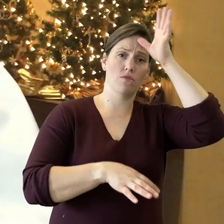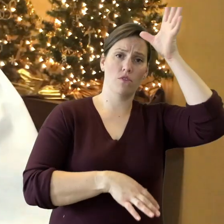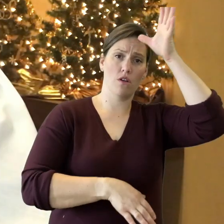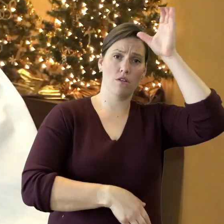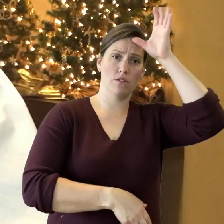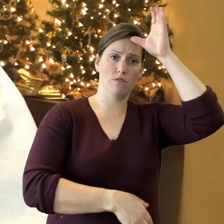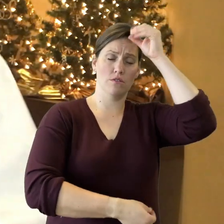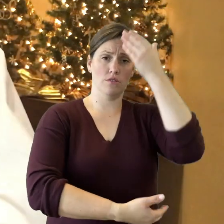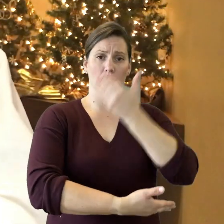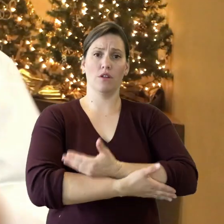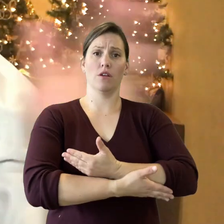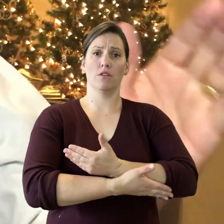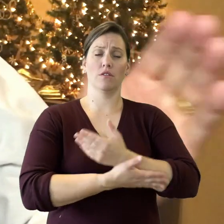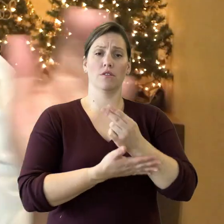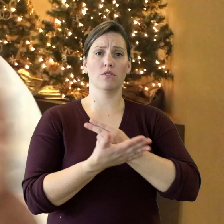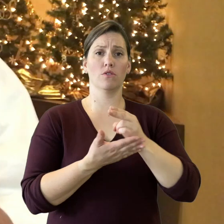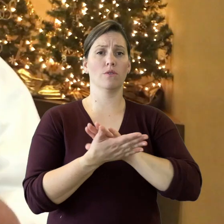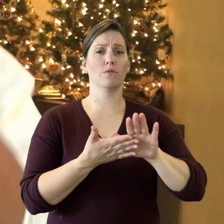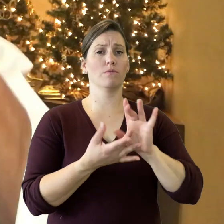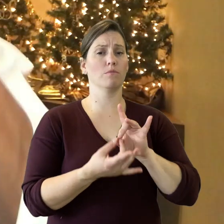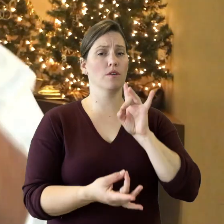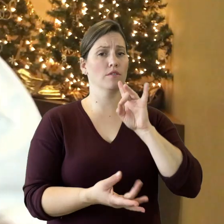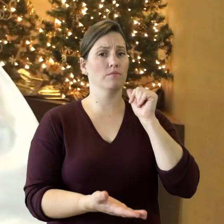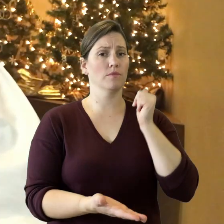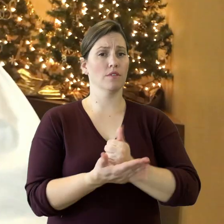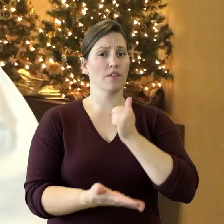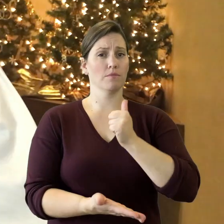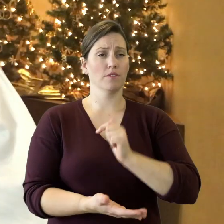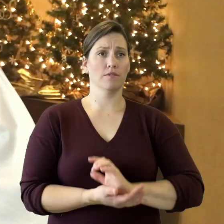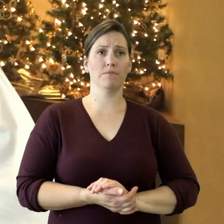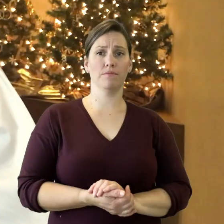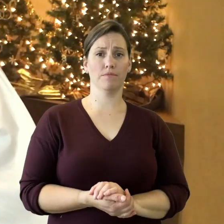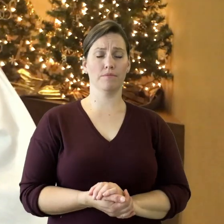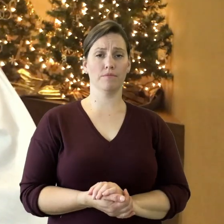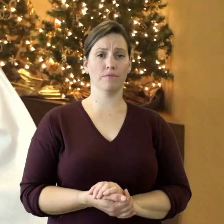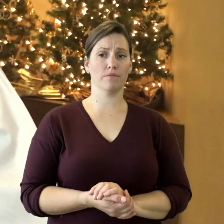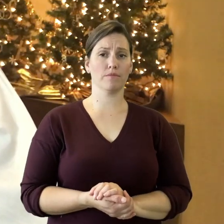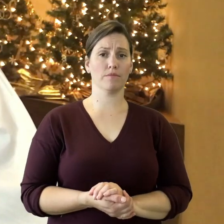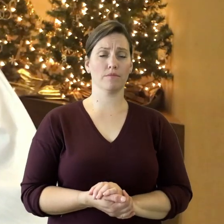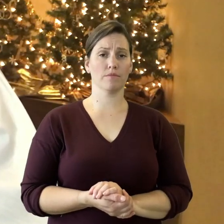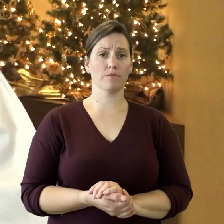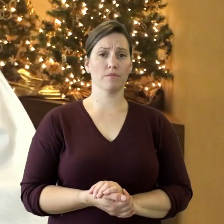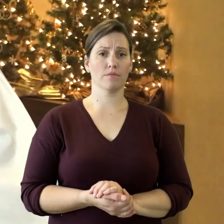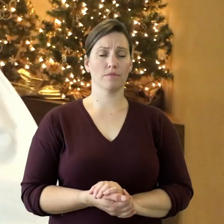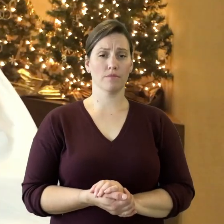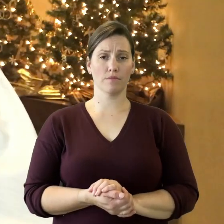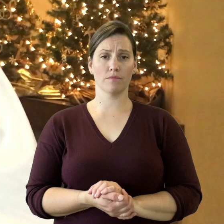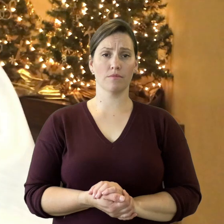in the name of the Father and of the Son and of the Holy Spirit. Amen.